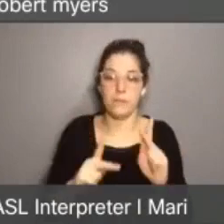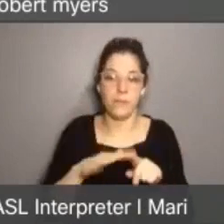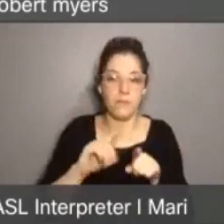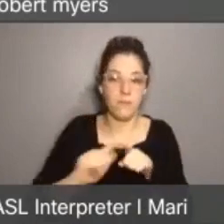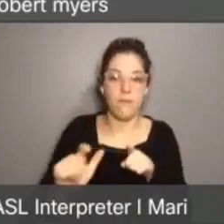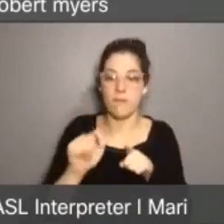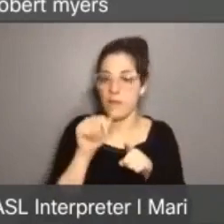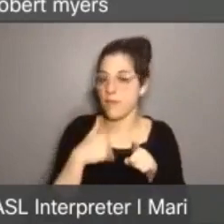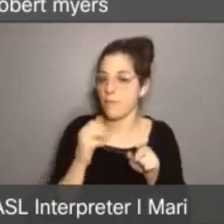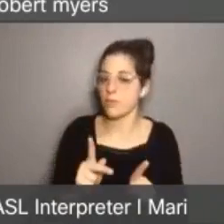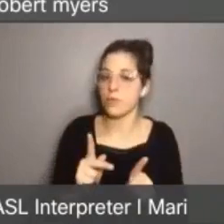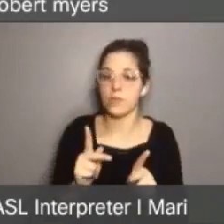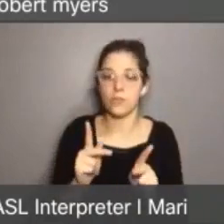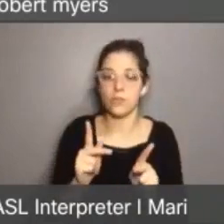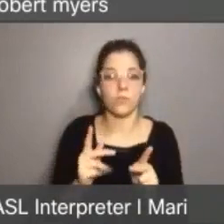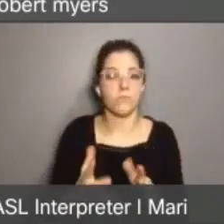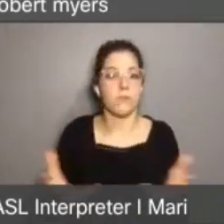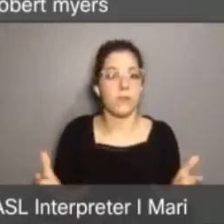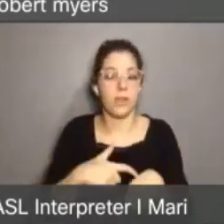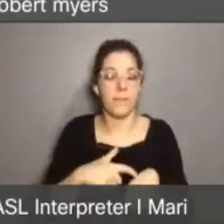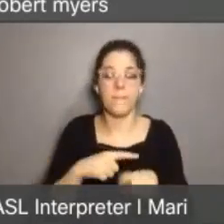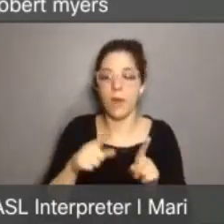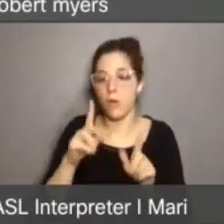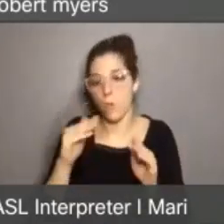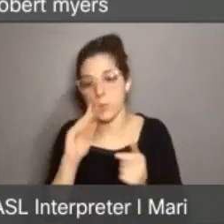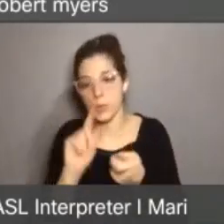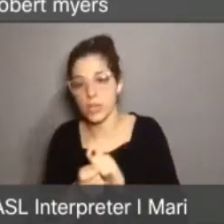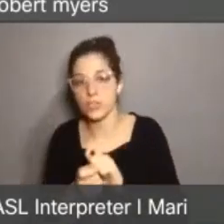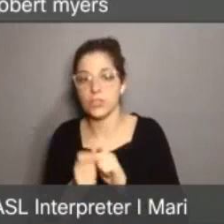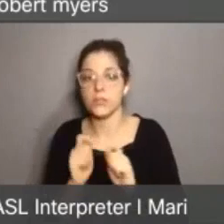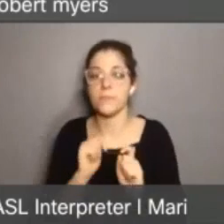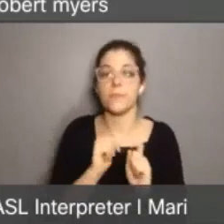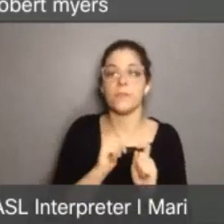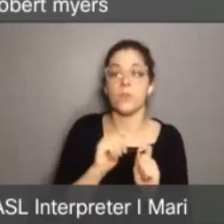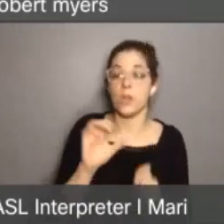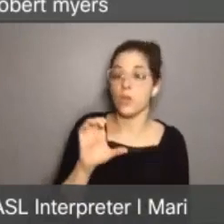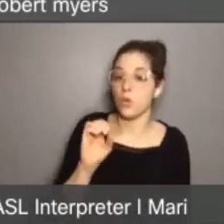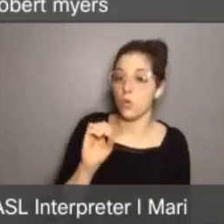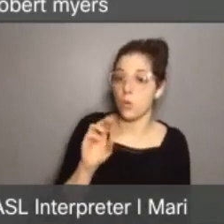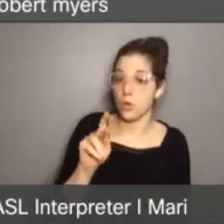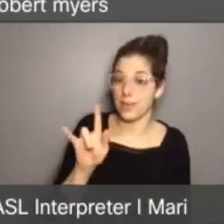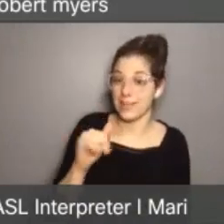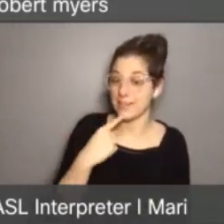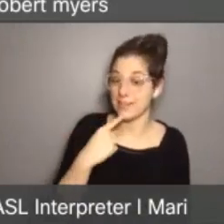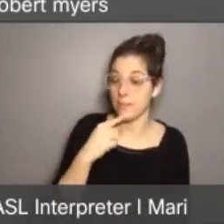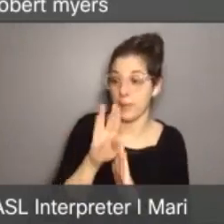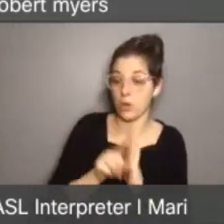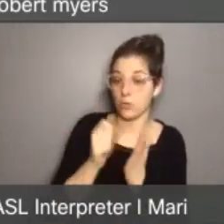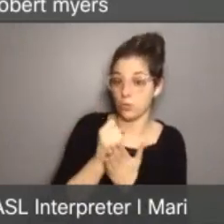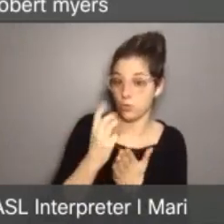had the opportunity to spend much time with yet, but hopefully that will change. So like Courtney said, my background is in social work. I